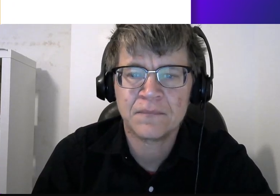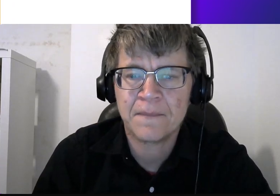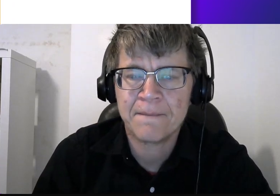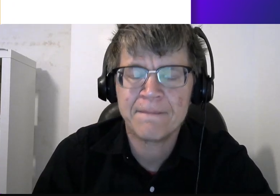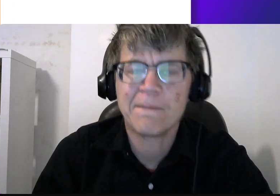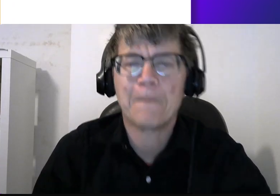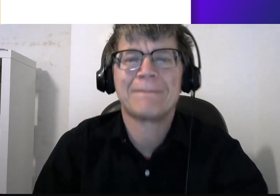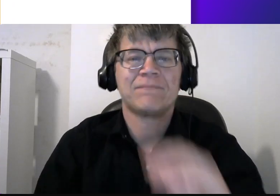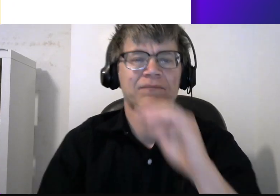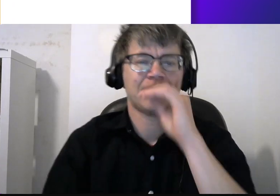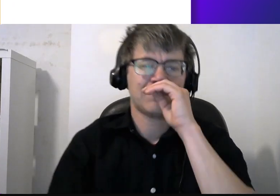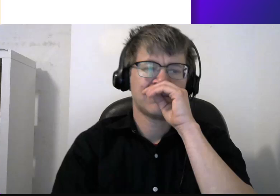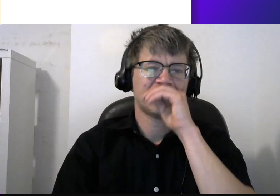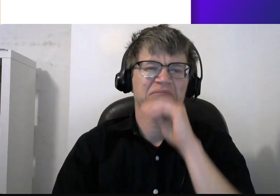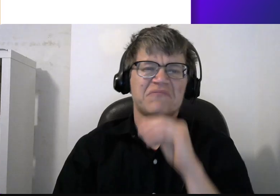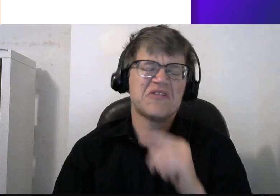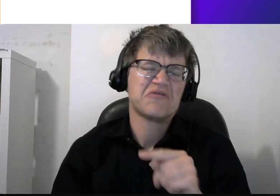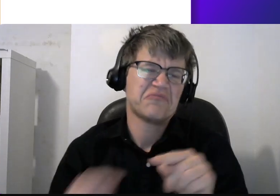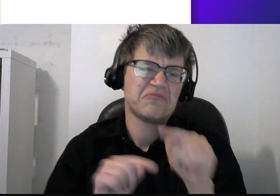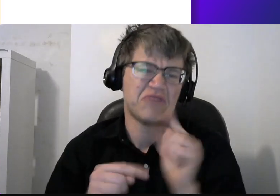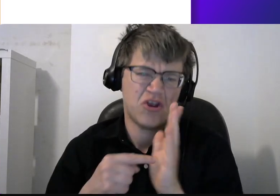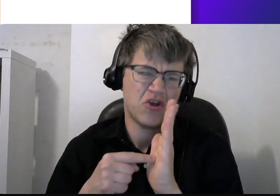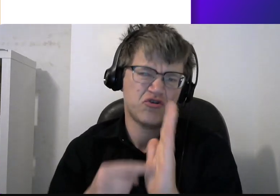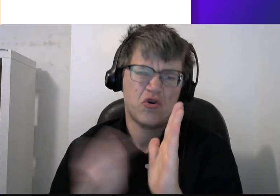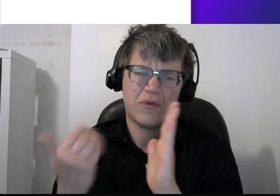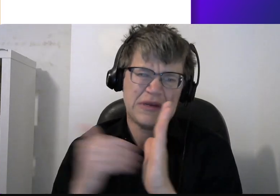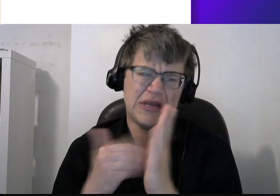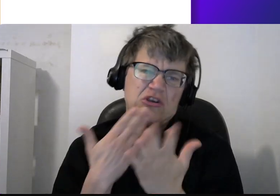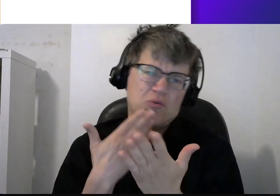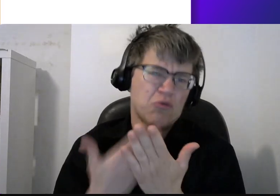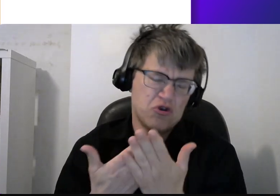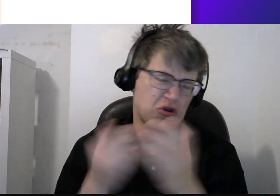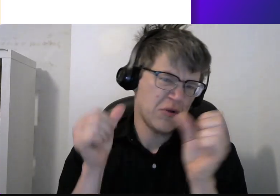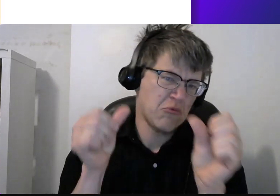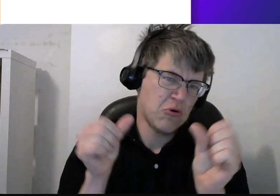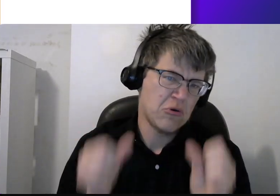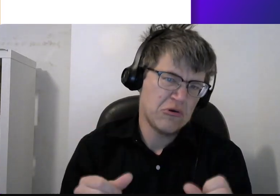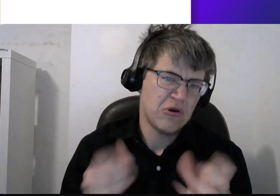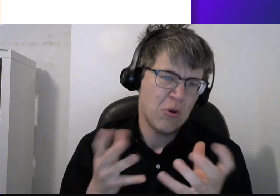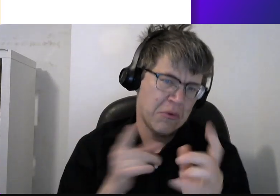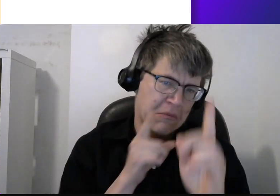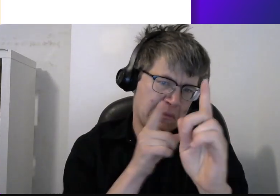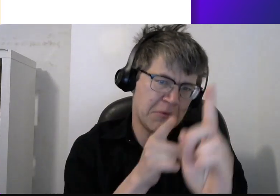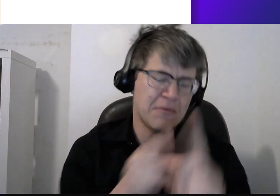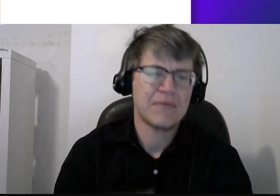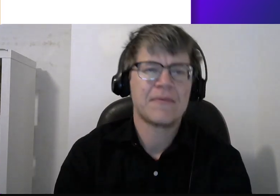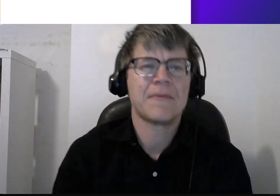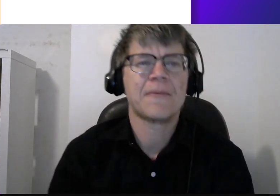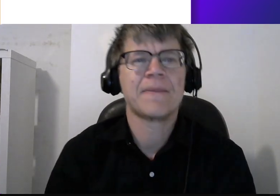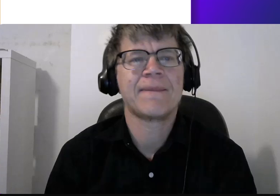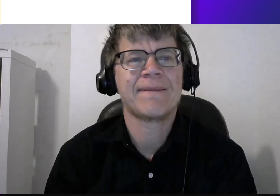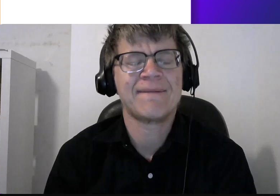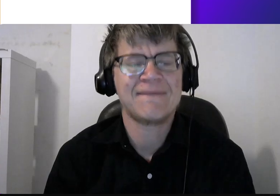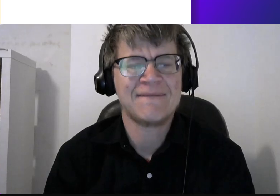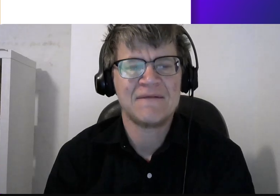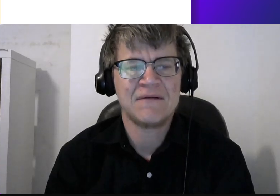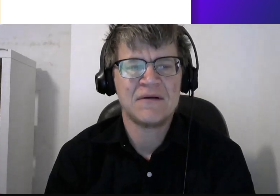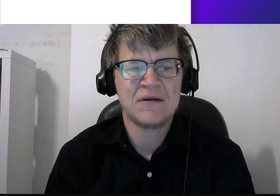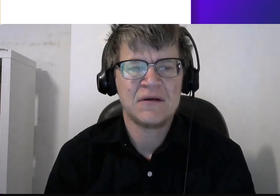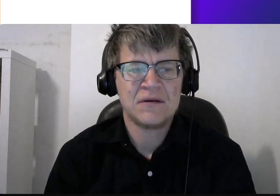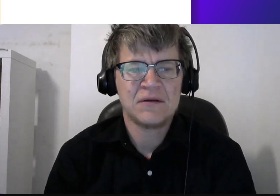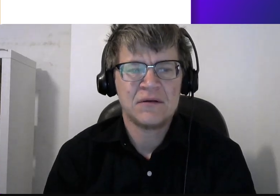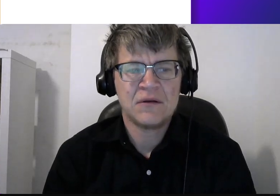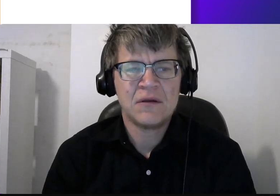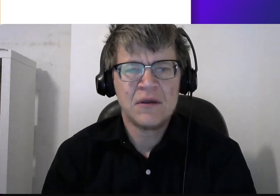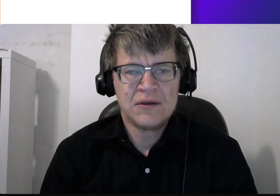about legibility, you're thinking about your accessibility, and make sure that you have enough background and foreground contrast for that to be legible.